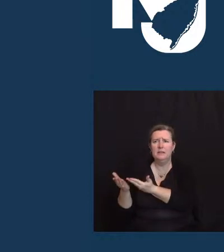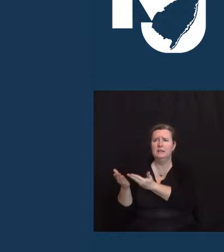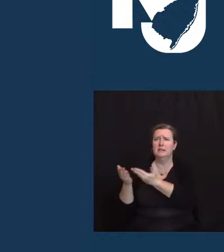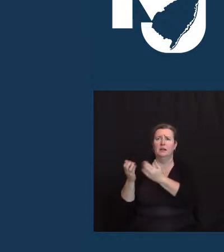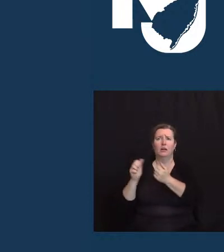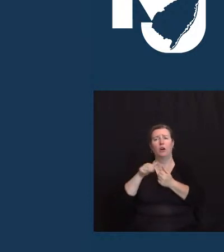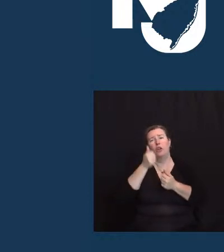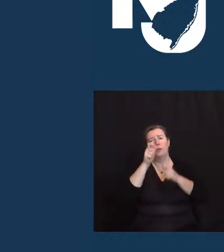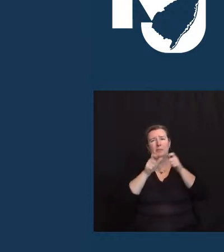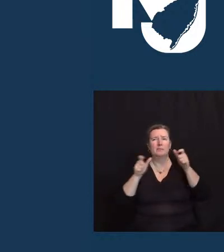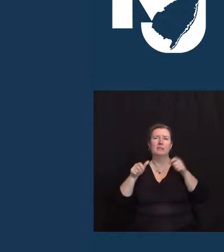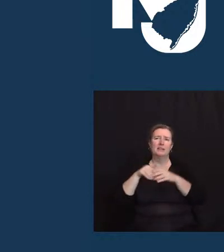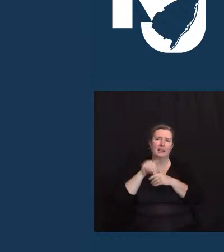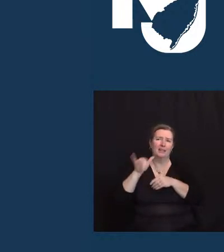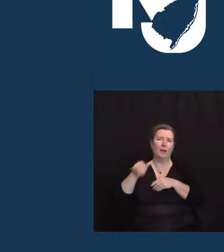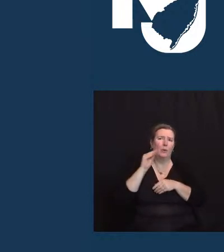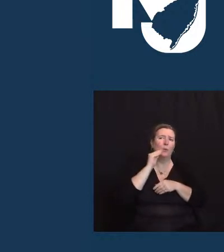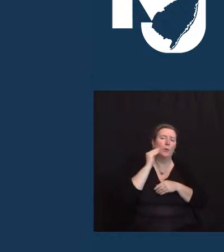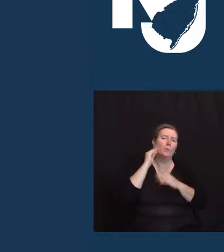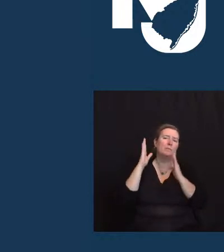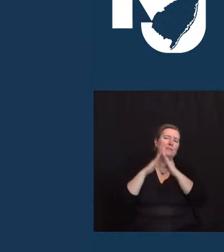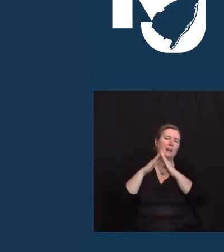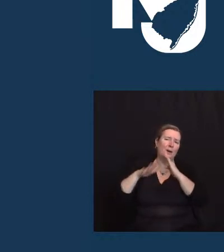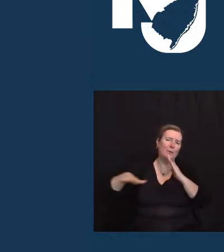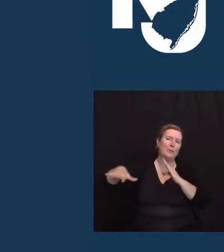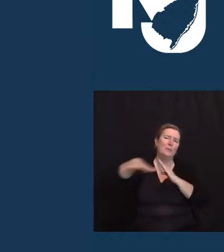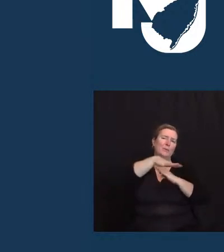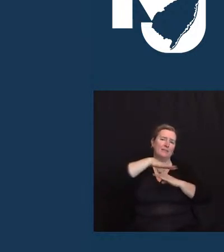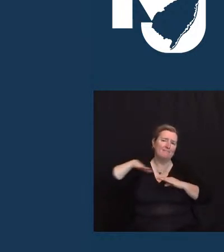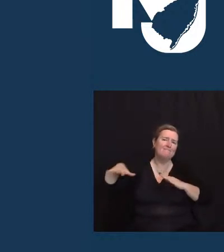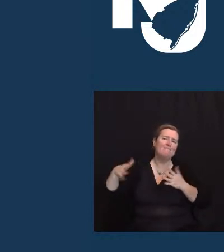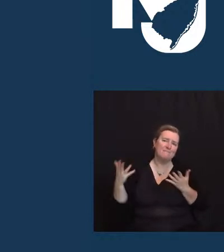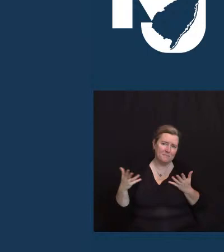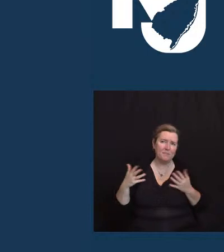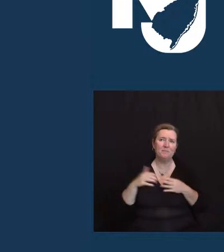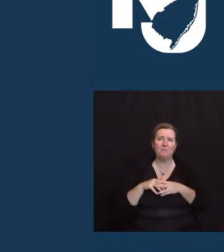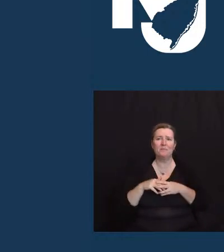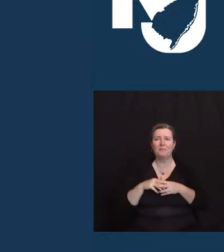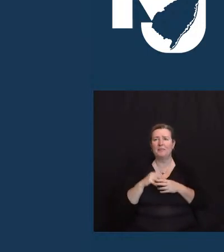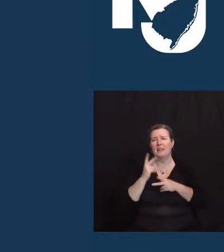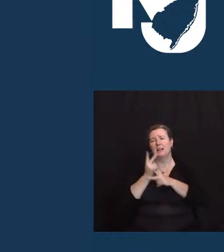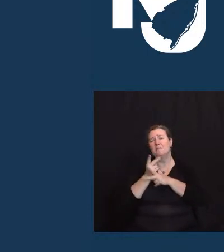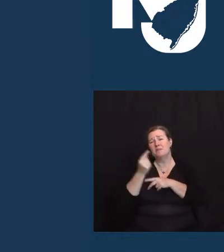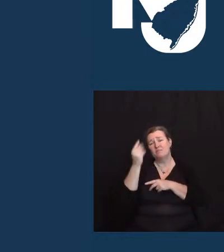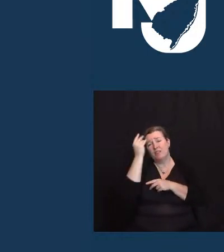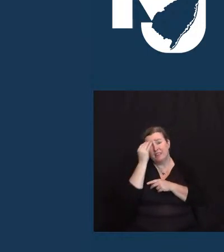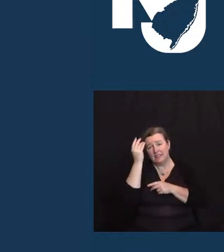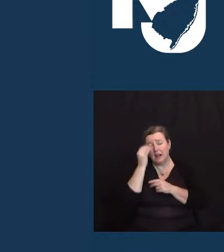guy and his family and his colleagues on the Cape May Beach Patrol in our thoughts and prayers. God bless you, Norman.